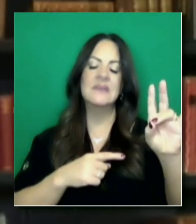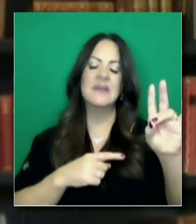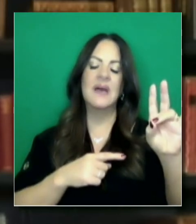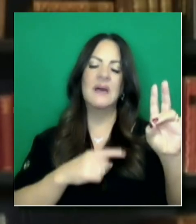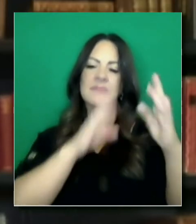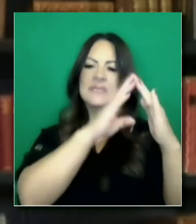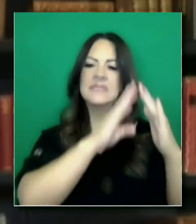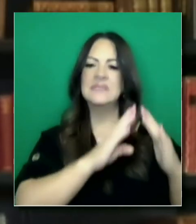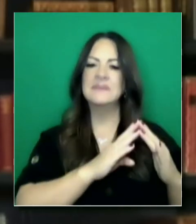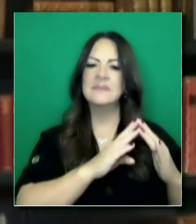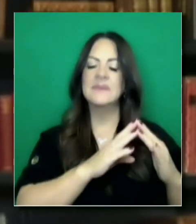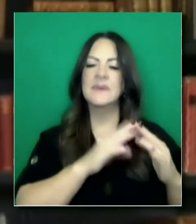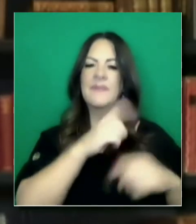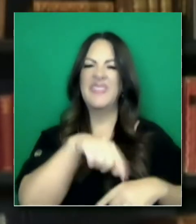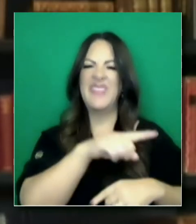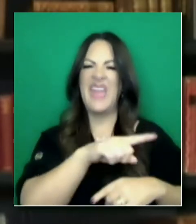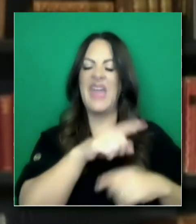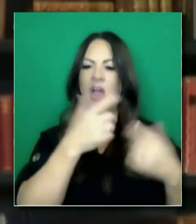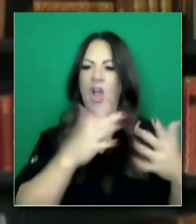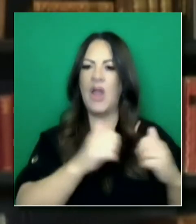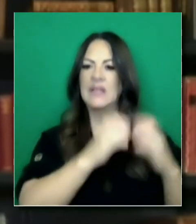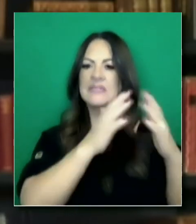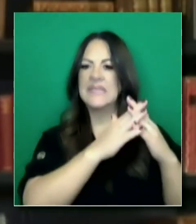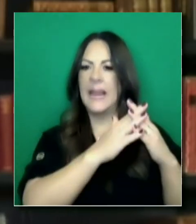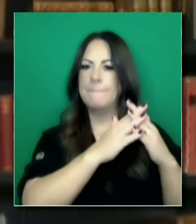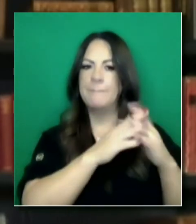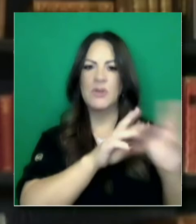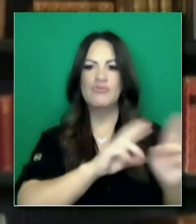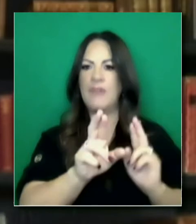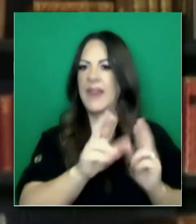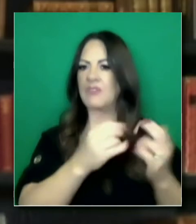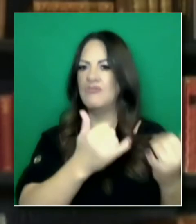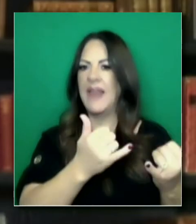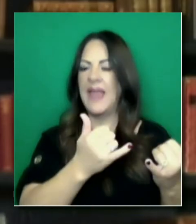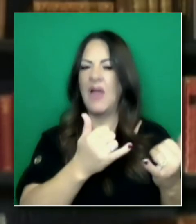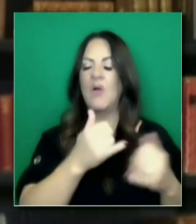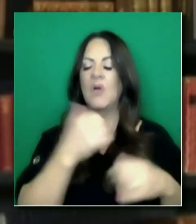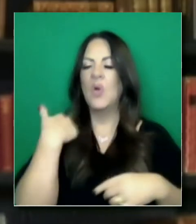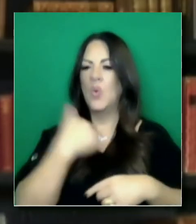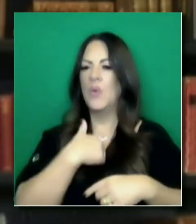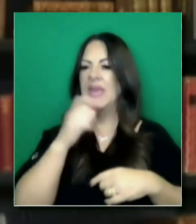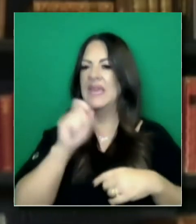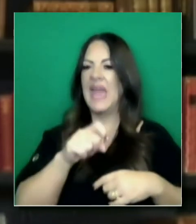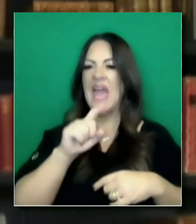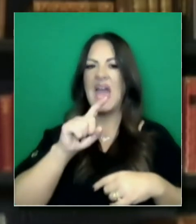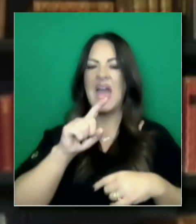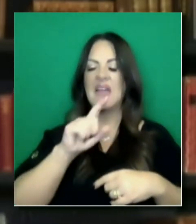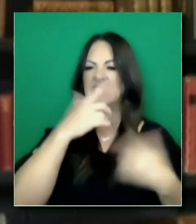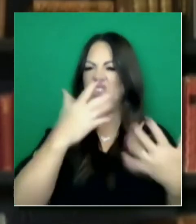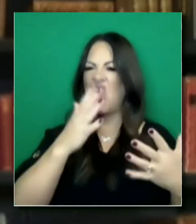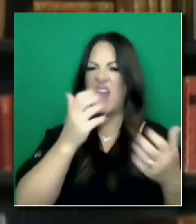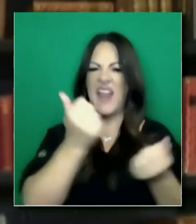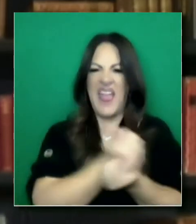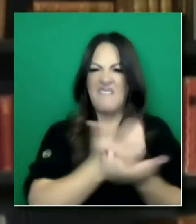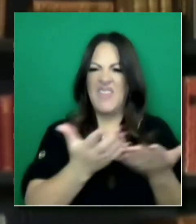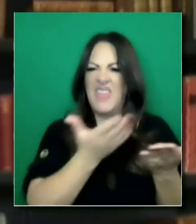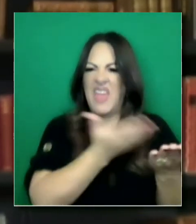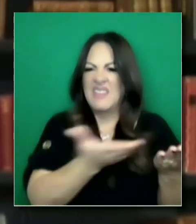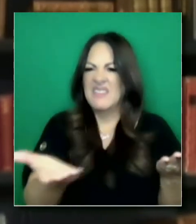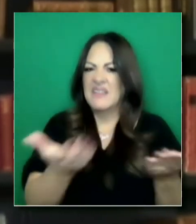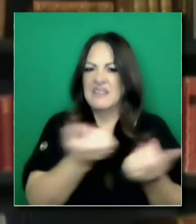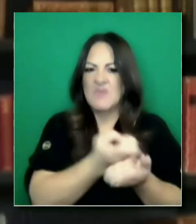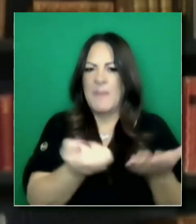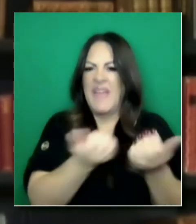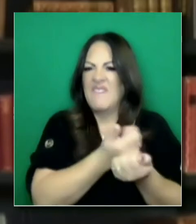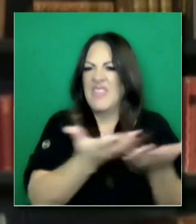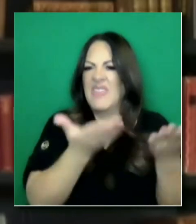that are in warm status that can be turned on very, very quickly. I'll update you, and we'll make sure our team provides you that list of